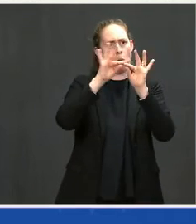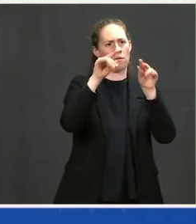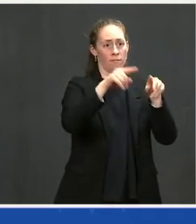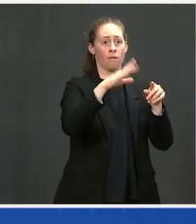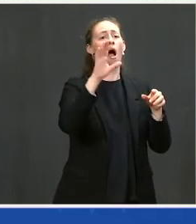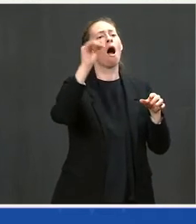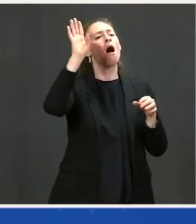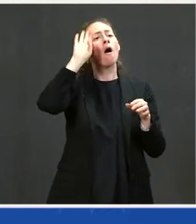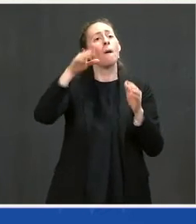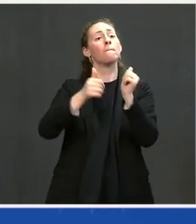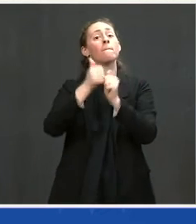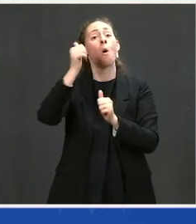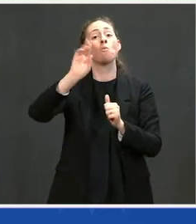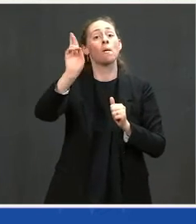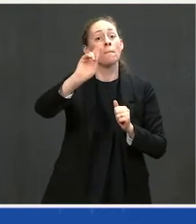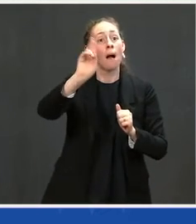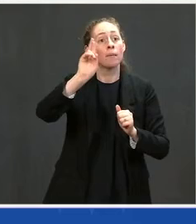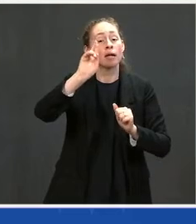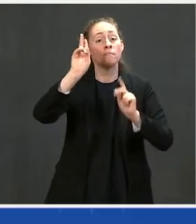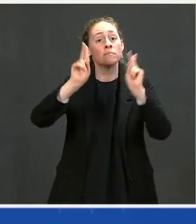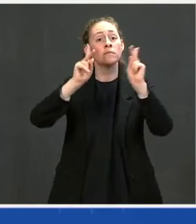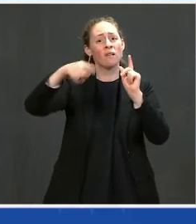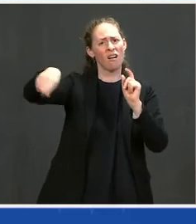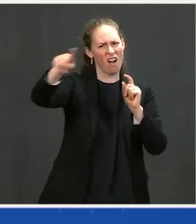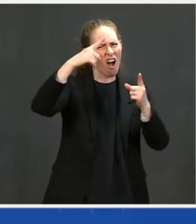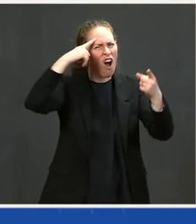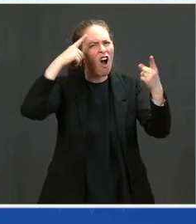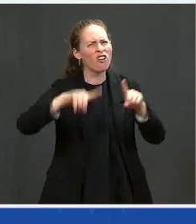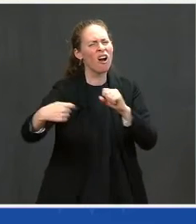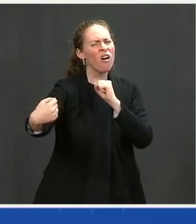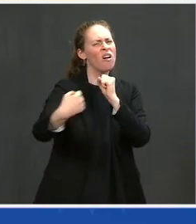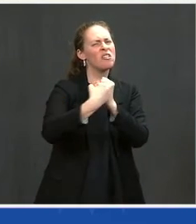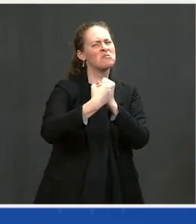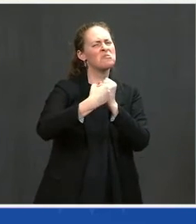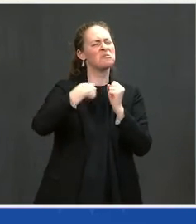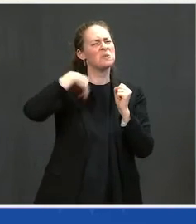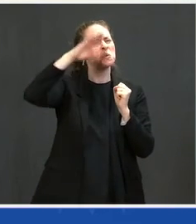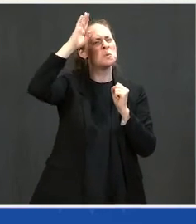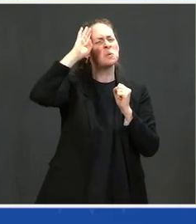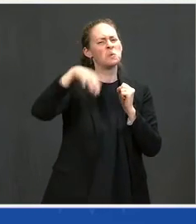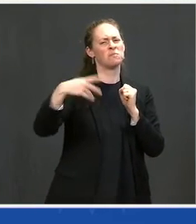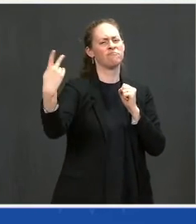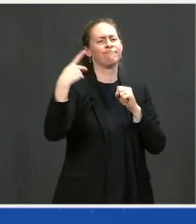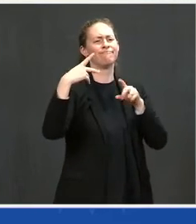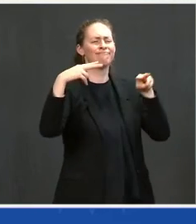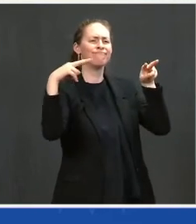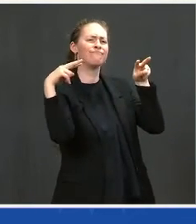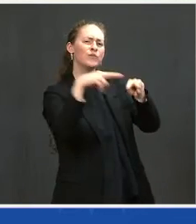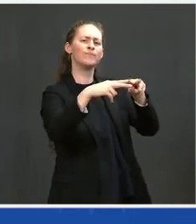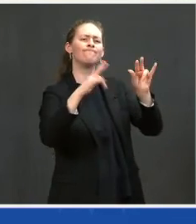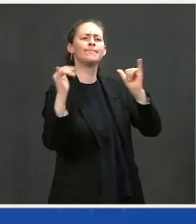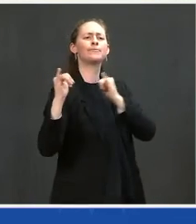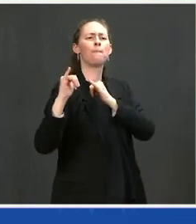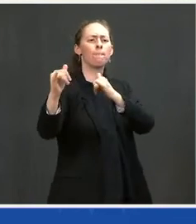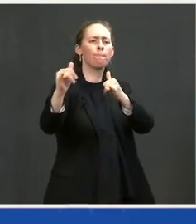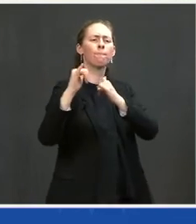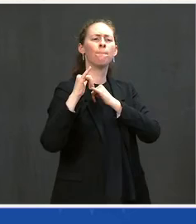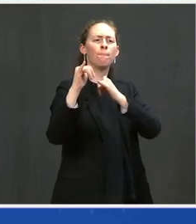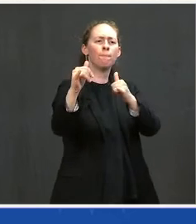that same view, that same sense of what is, you know, what's